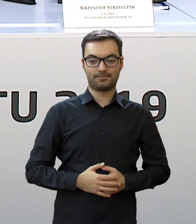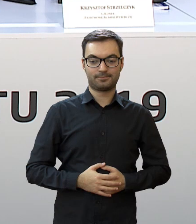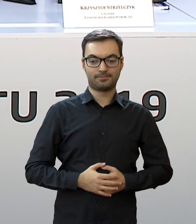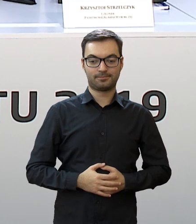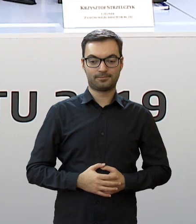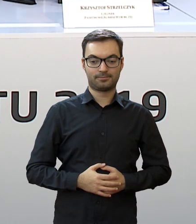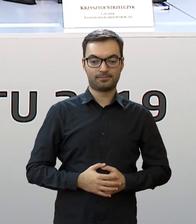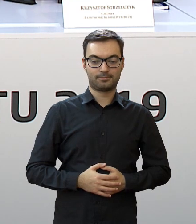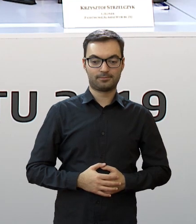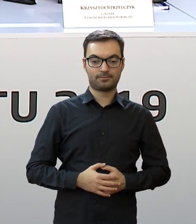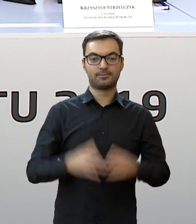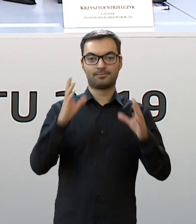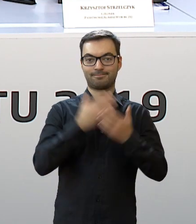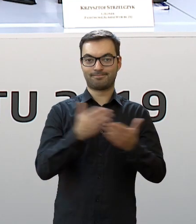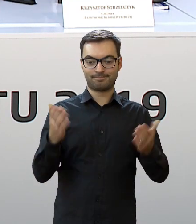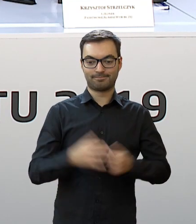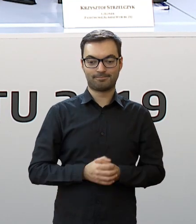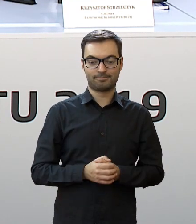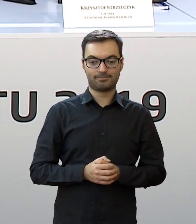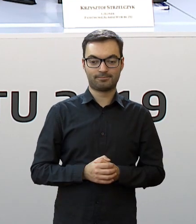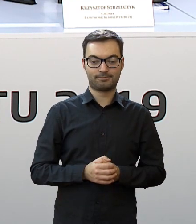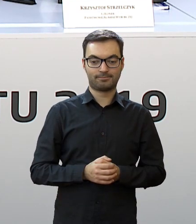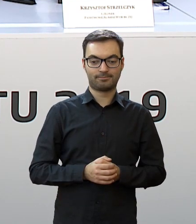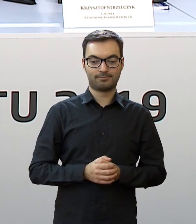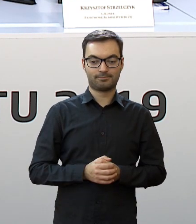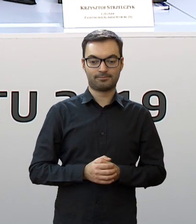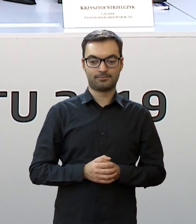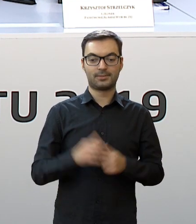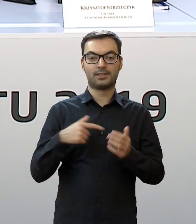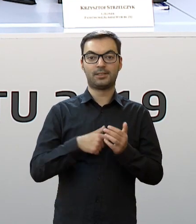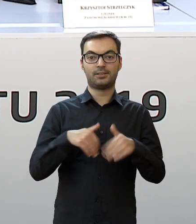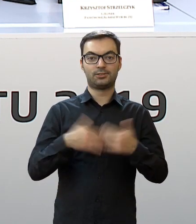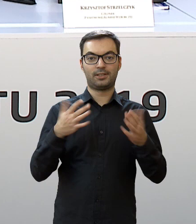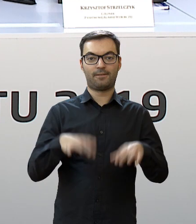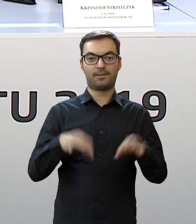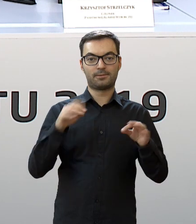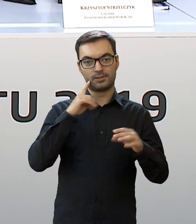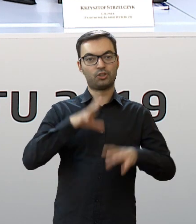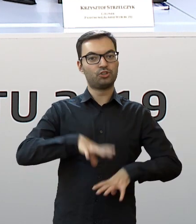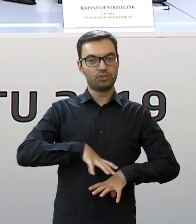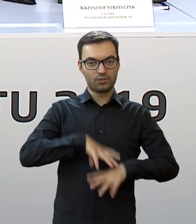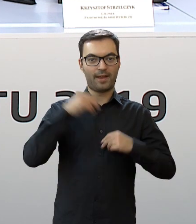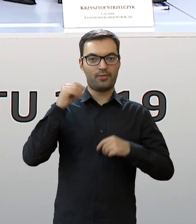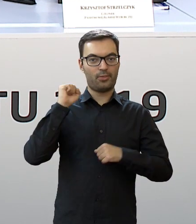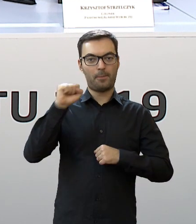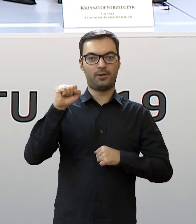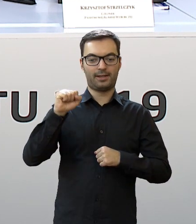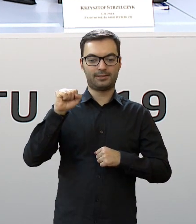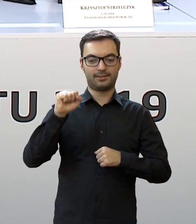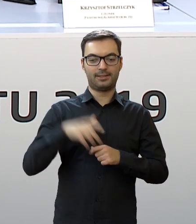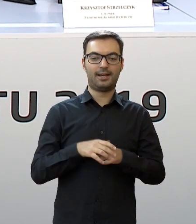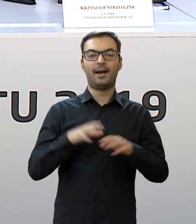Head of the National Electoral Office, Magdalena Pietrzak. Deputy Chairman, over to you.